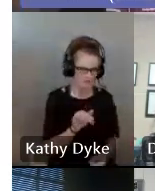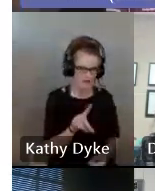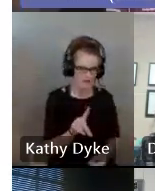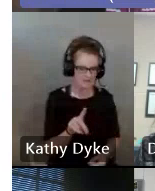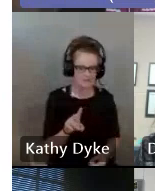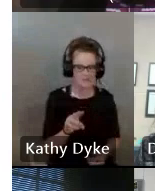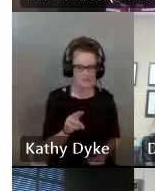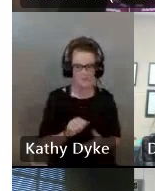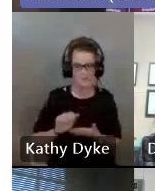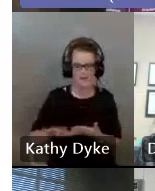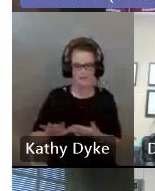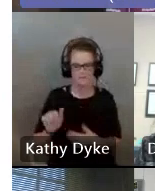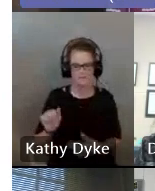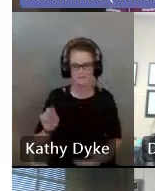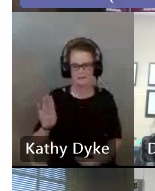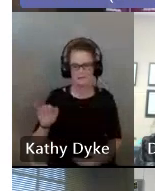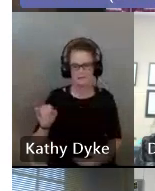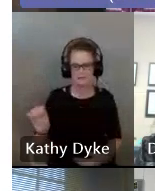abuse?